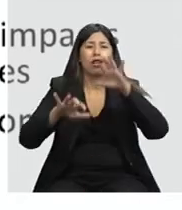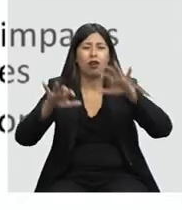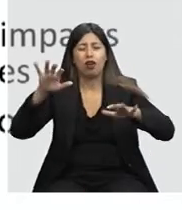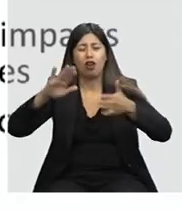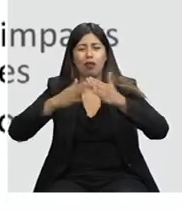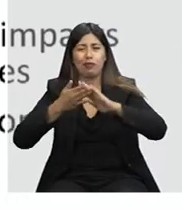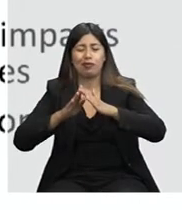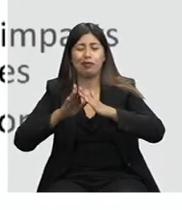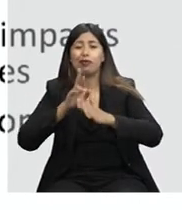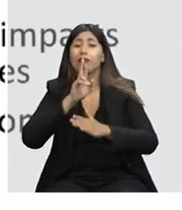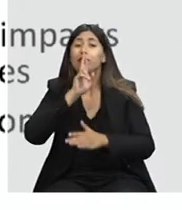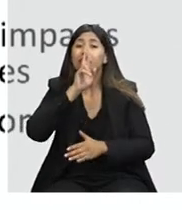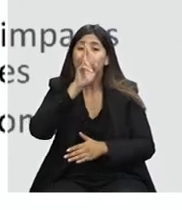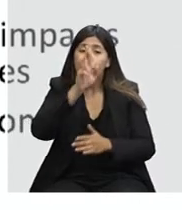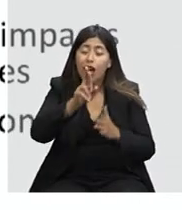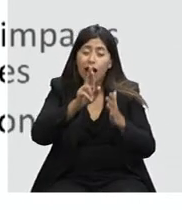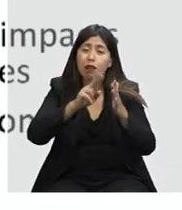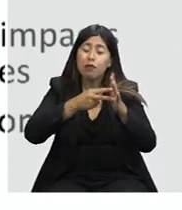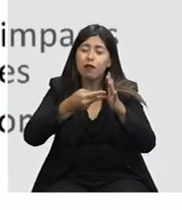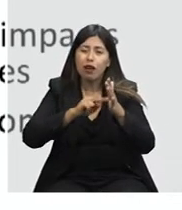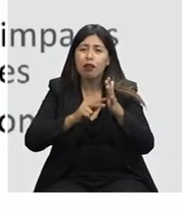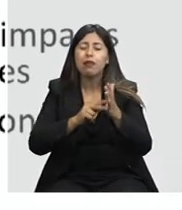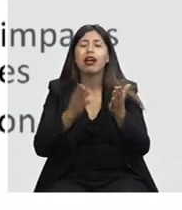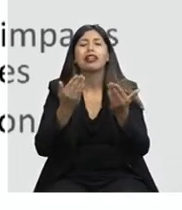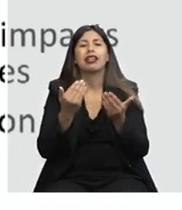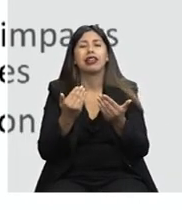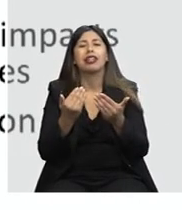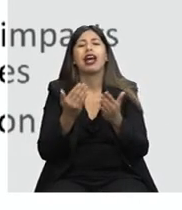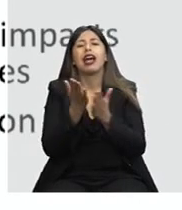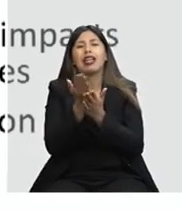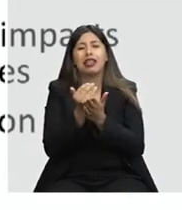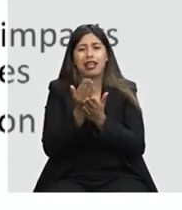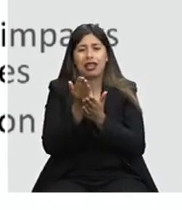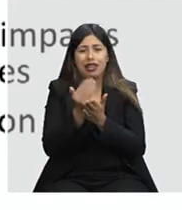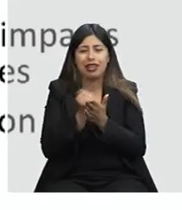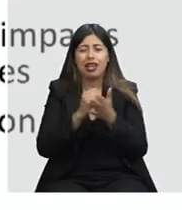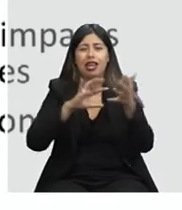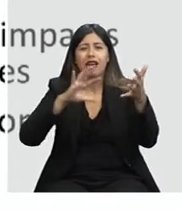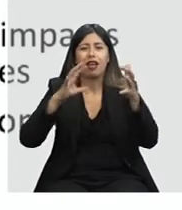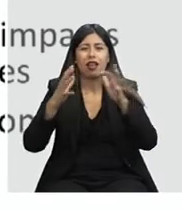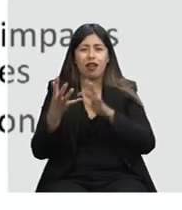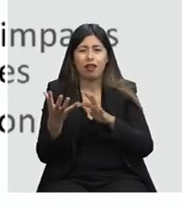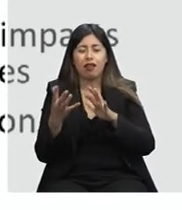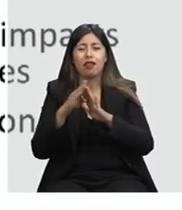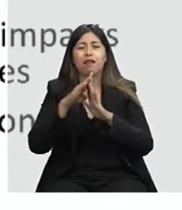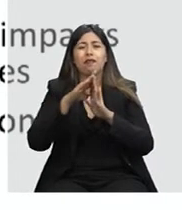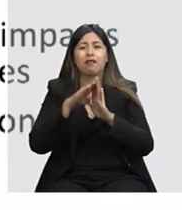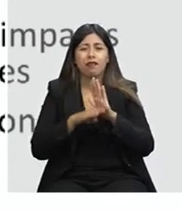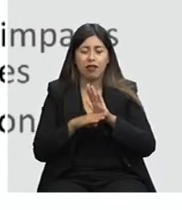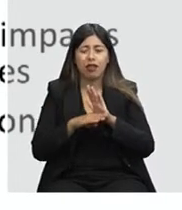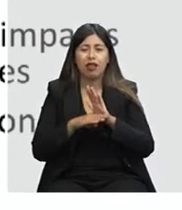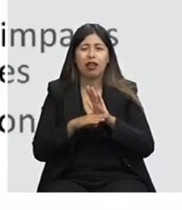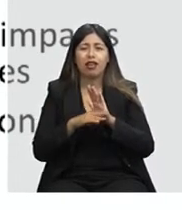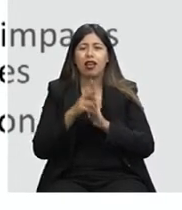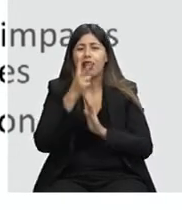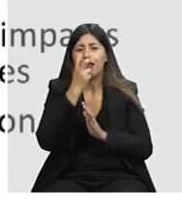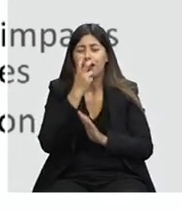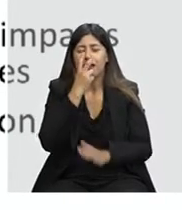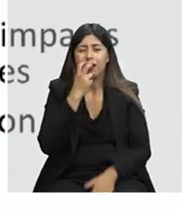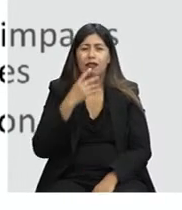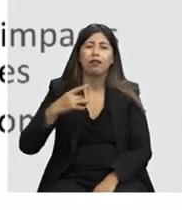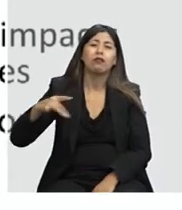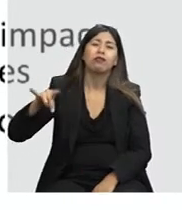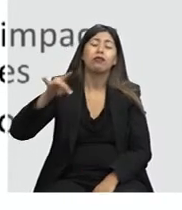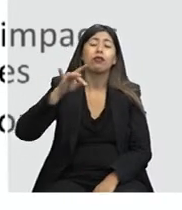require global strategies to reduce greenhouse gas emissions, but we also require local action to help us adapt and help people who are